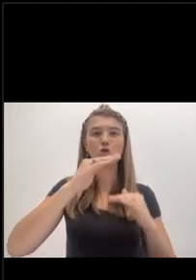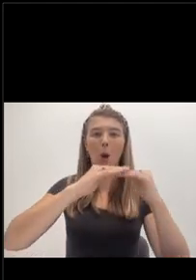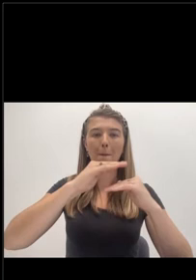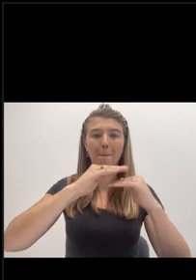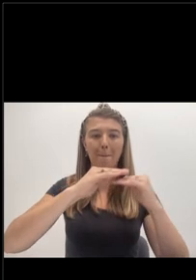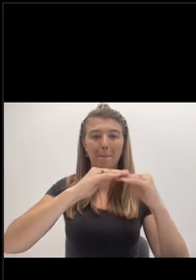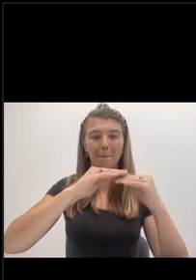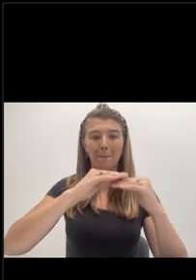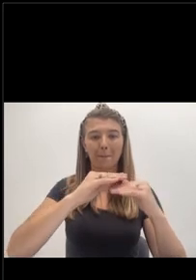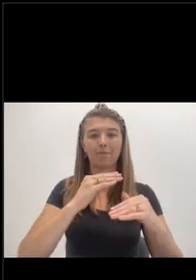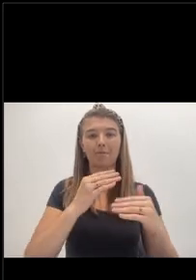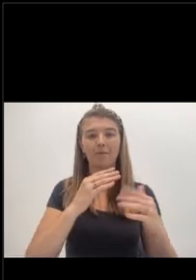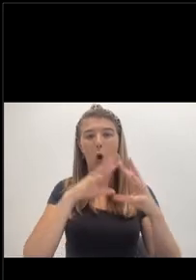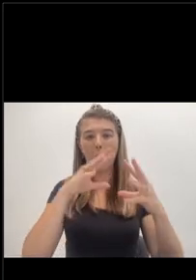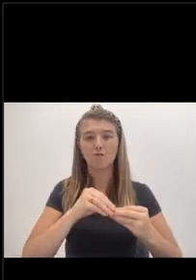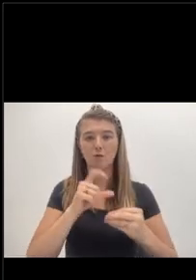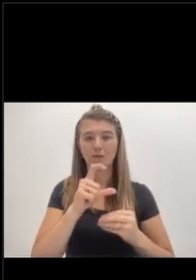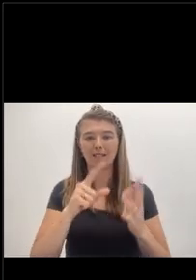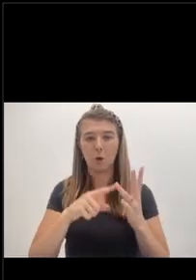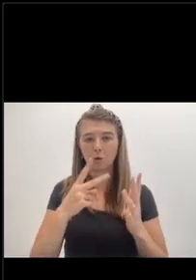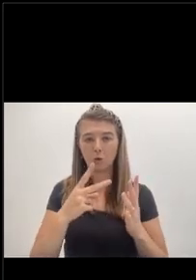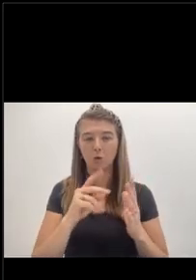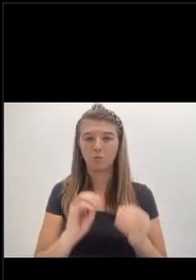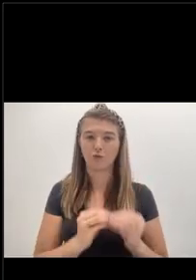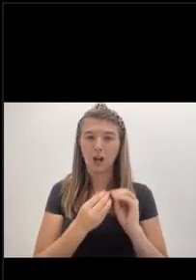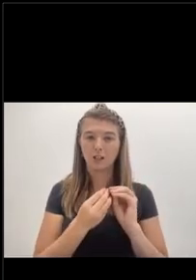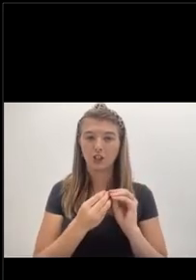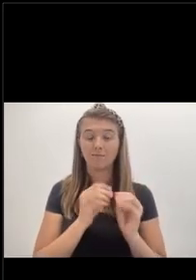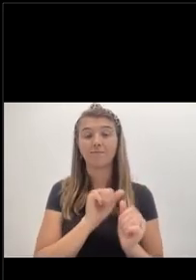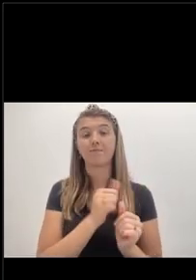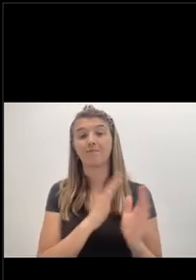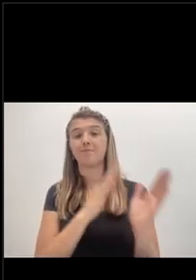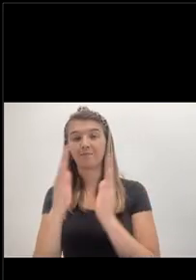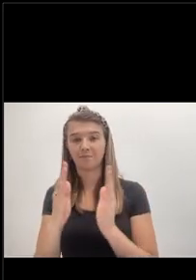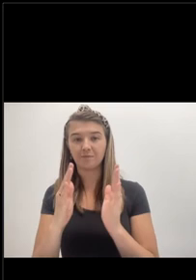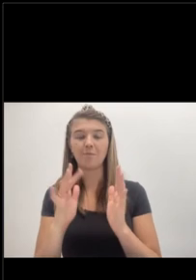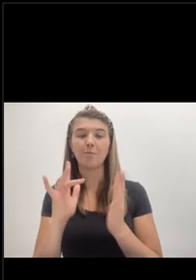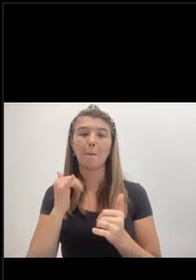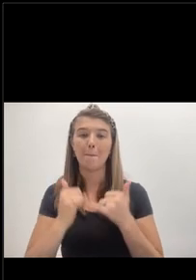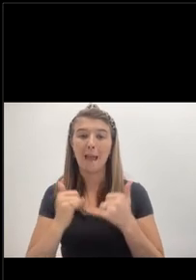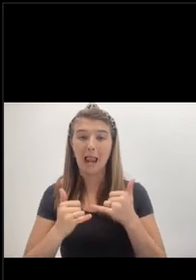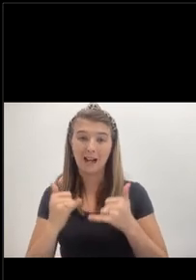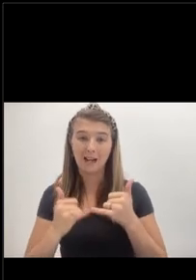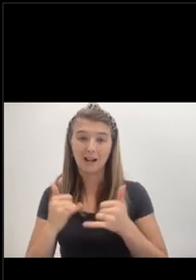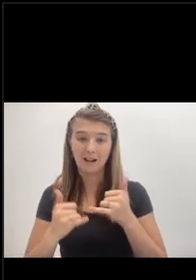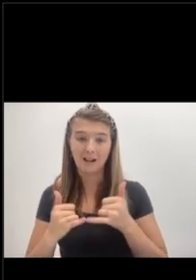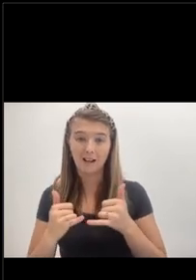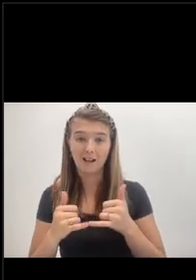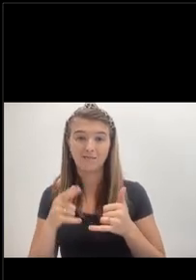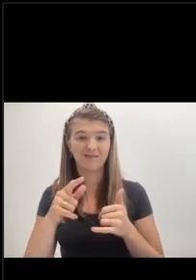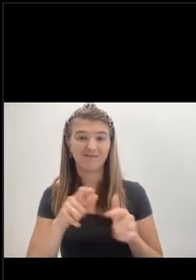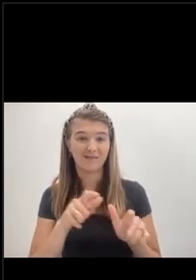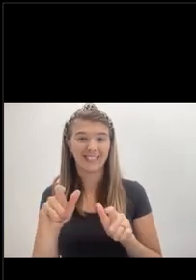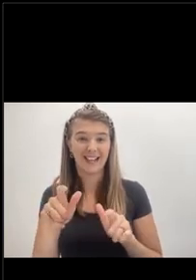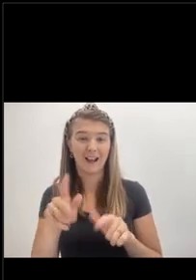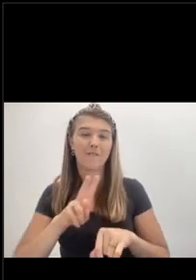overall CO2 production. If we then go to something like milk, so still not for the vegans,